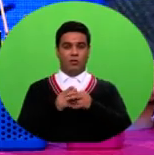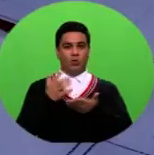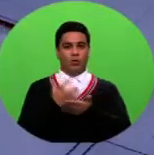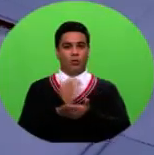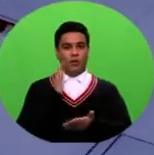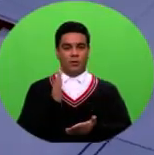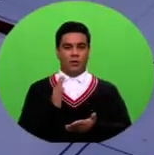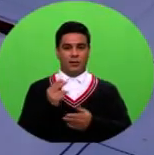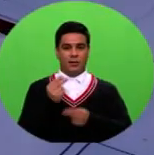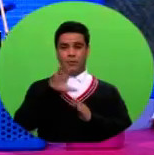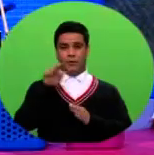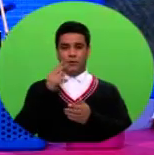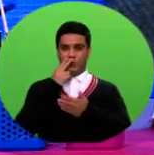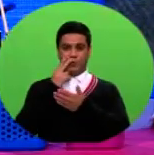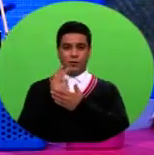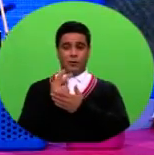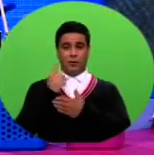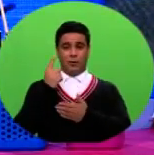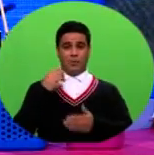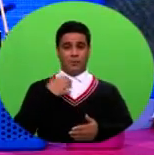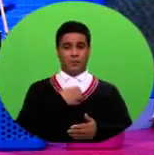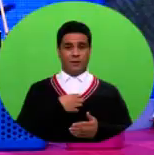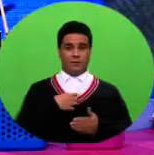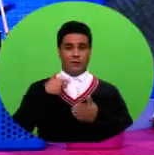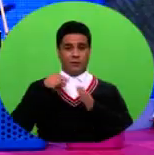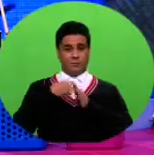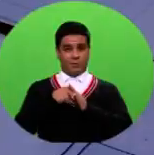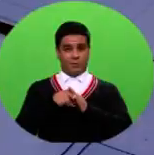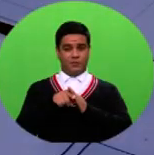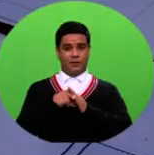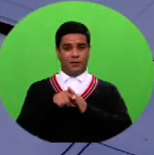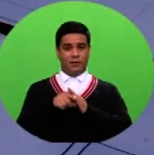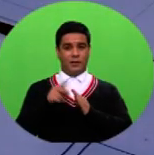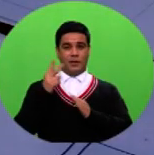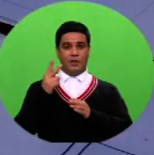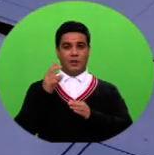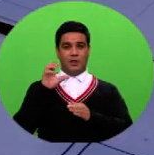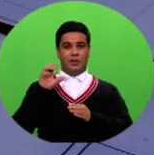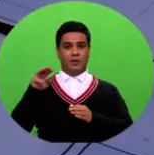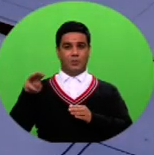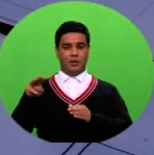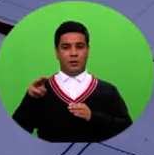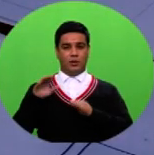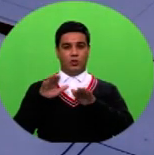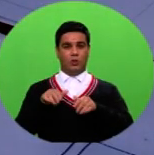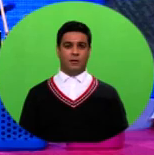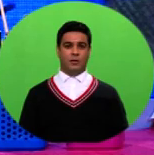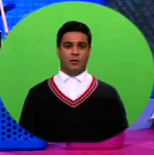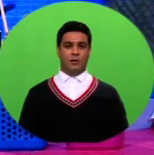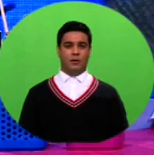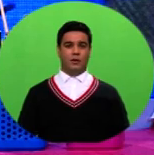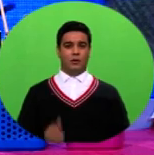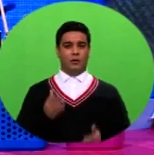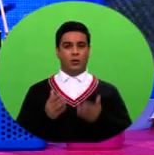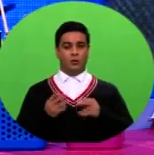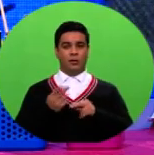joyini chizib olamiz. Bitta asosdan buning uchun 2 santimetr joy ajrataman. Biz